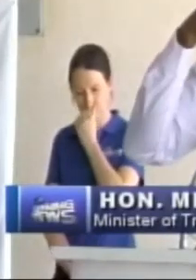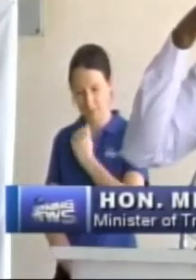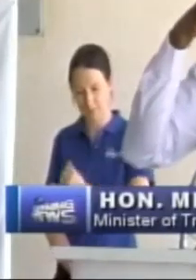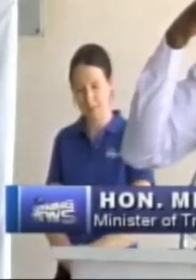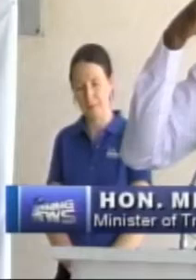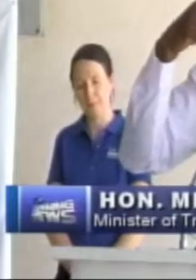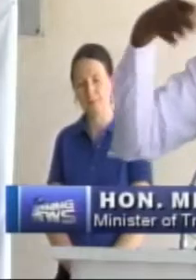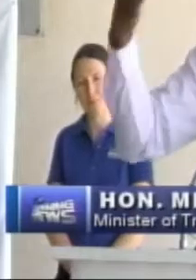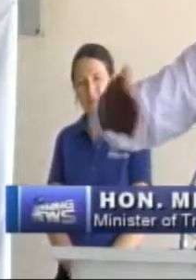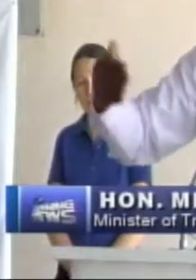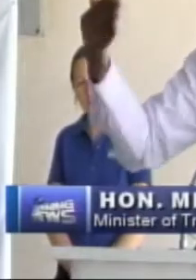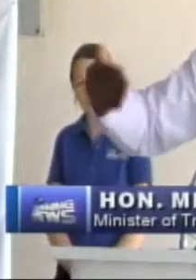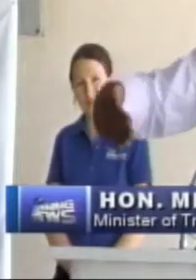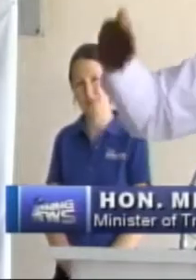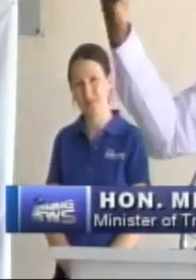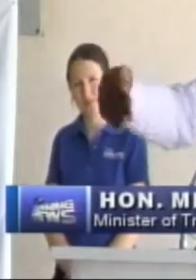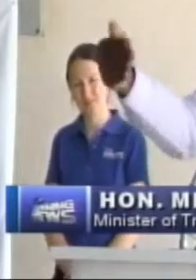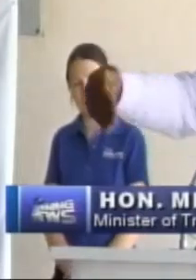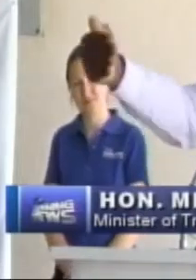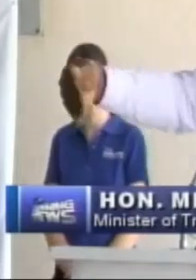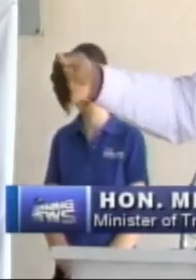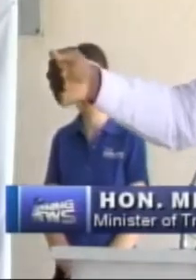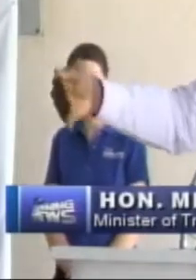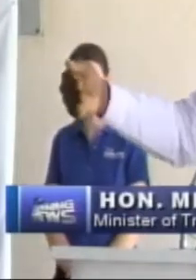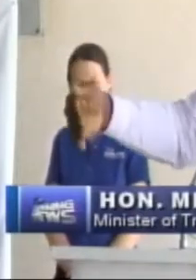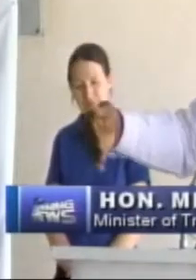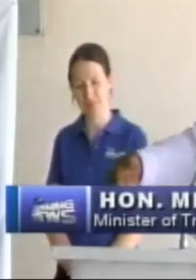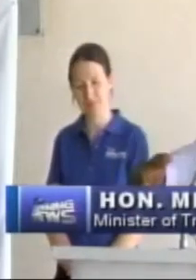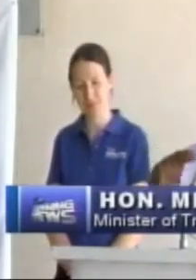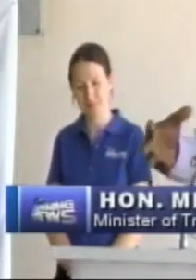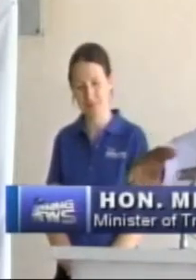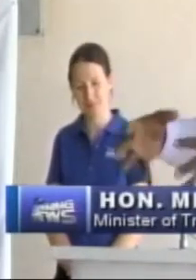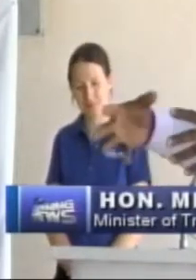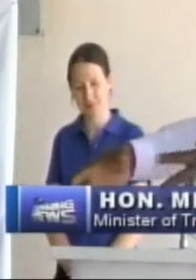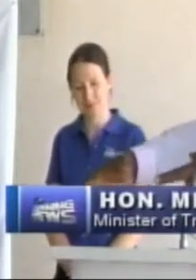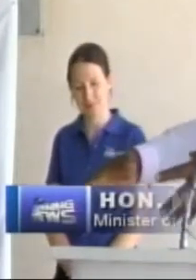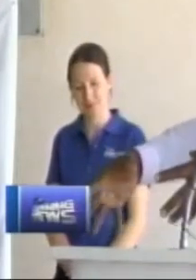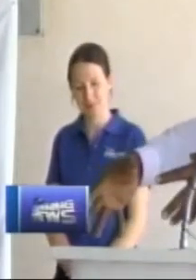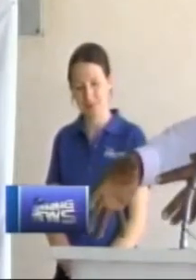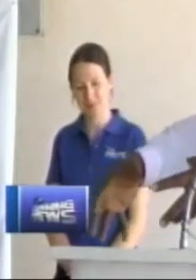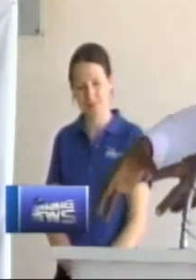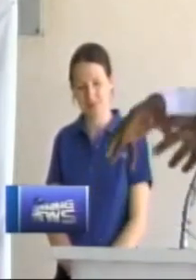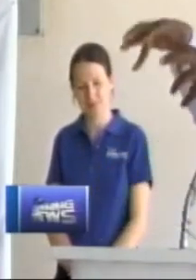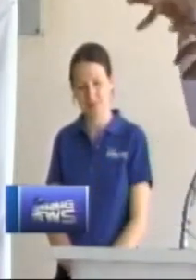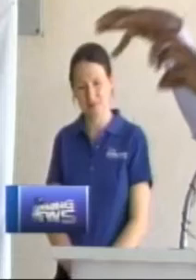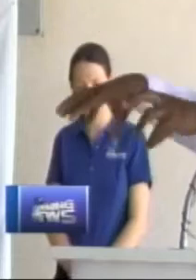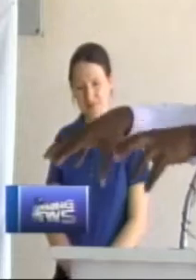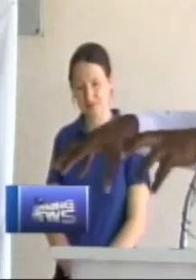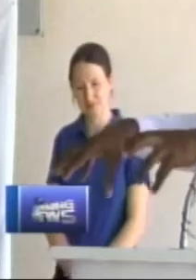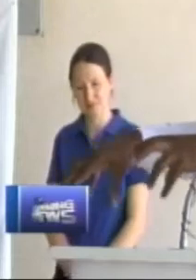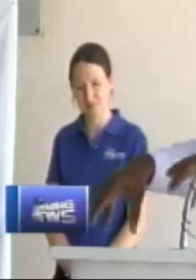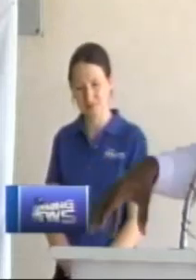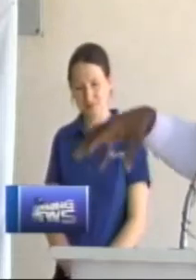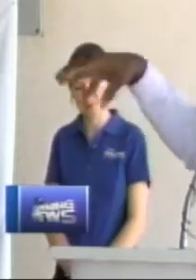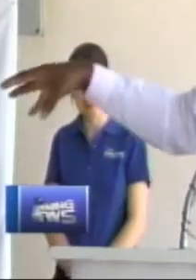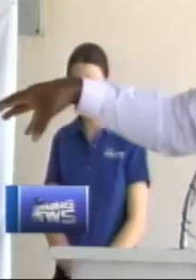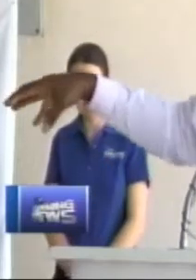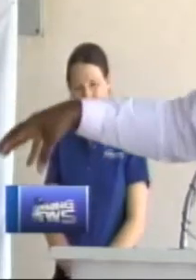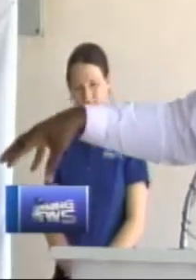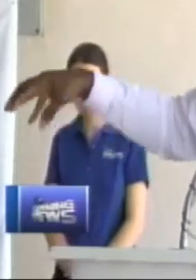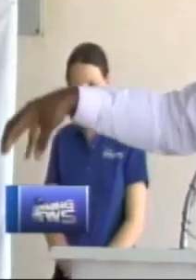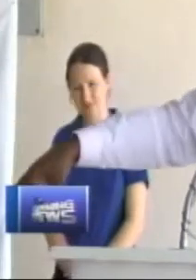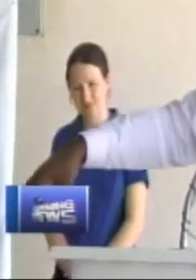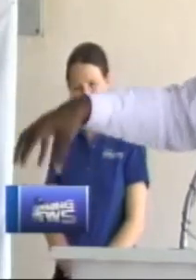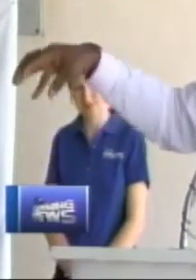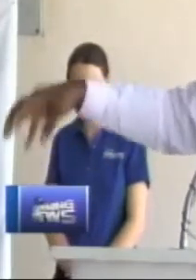prison, but you have to give them some part of the sentence that they go back out there and they come and